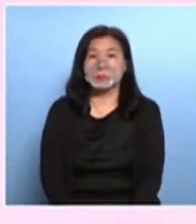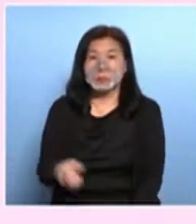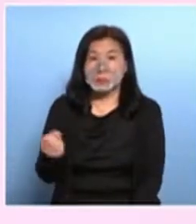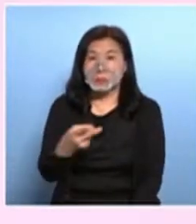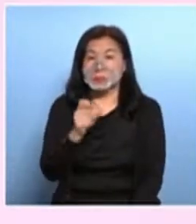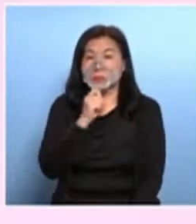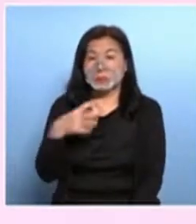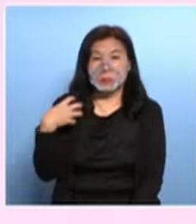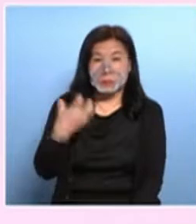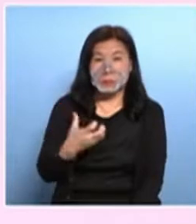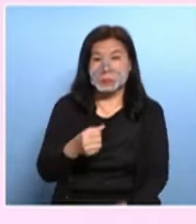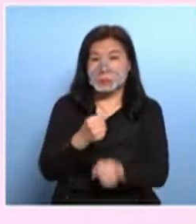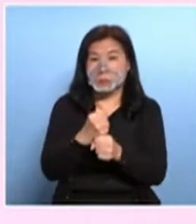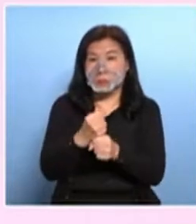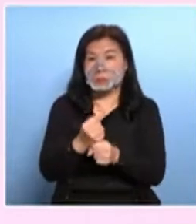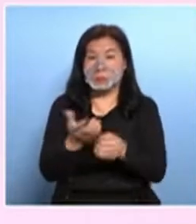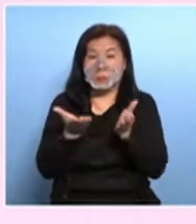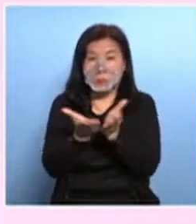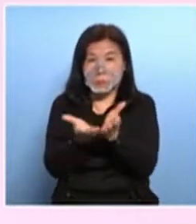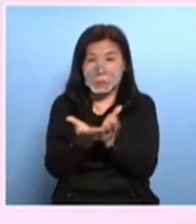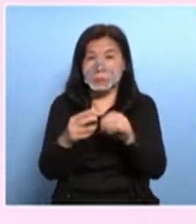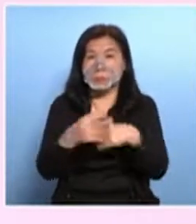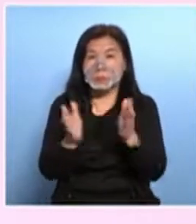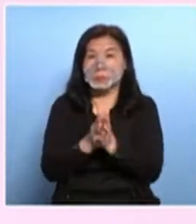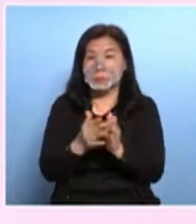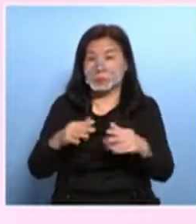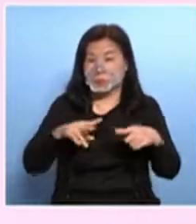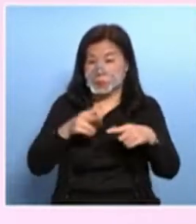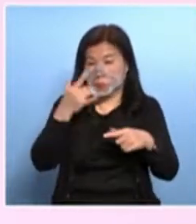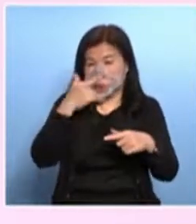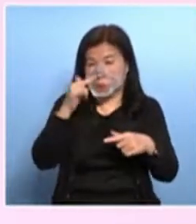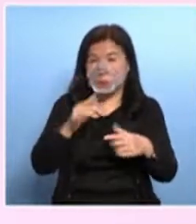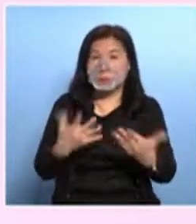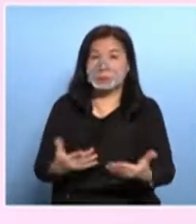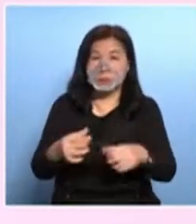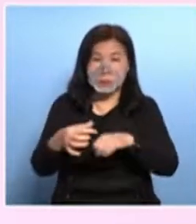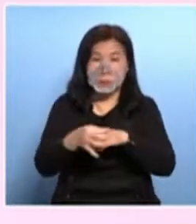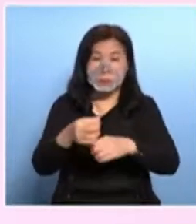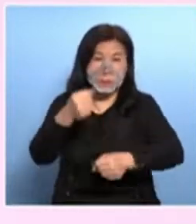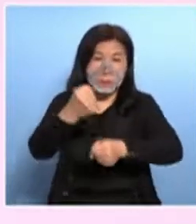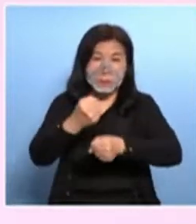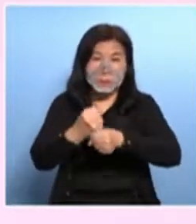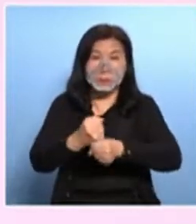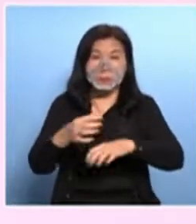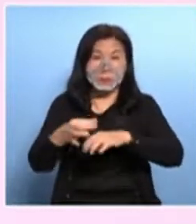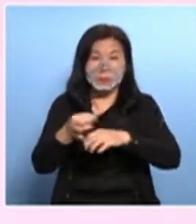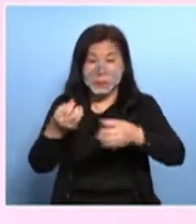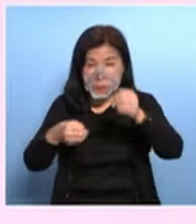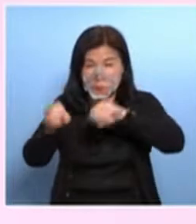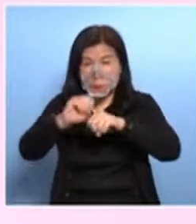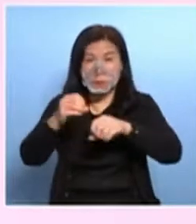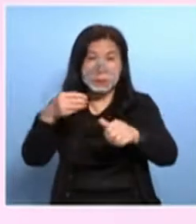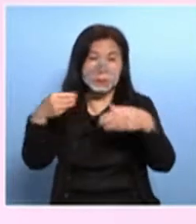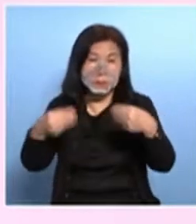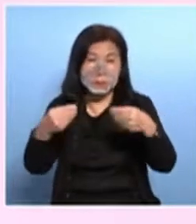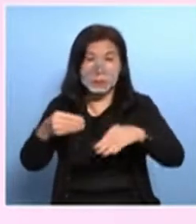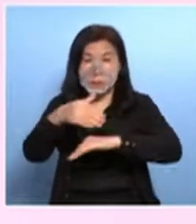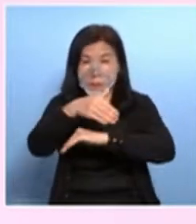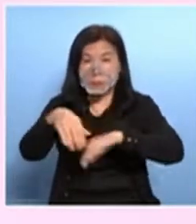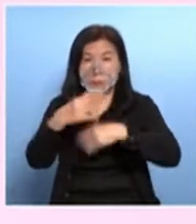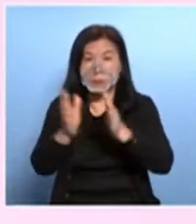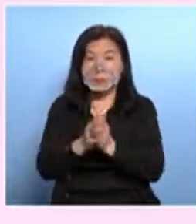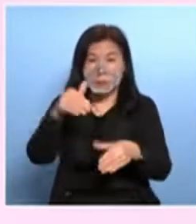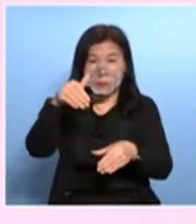of the scheme is $43 million. Besides, we have commissioned the Cyberport to implement a new round of financial